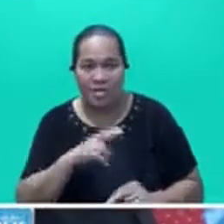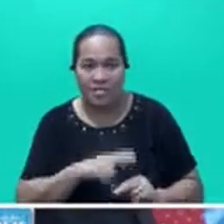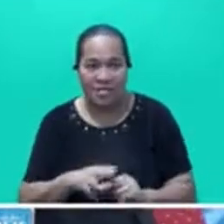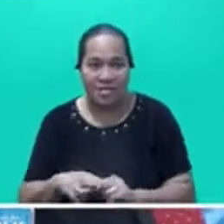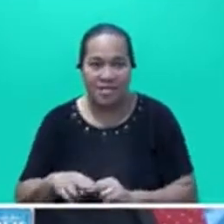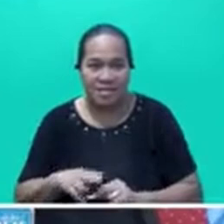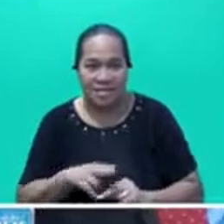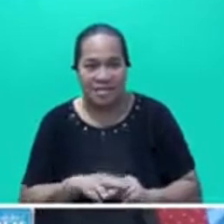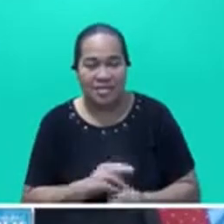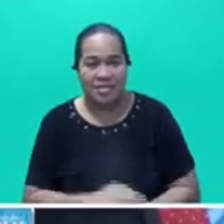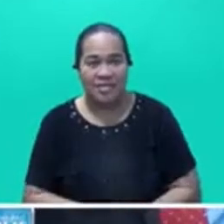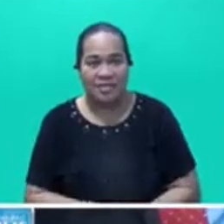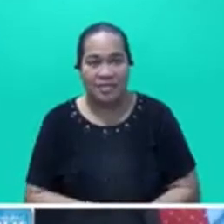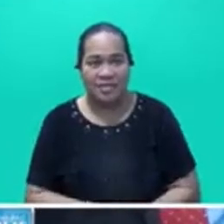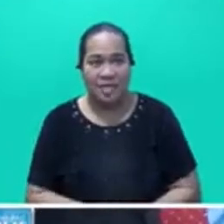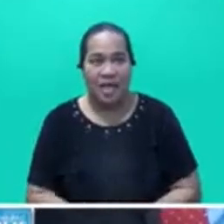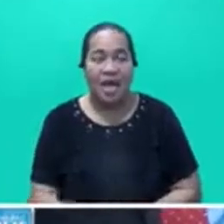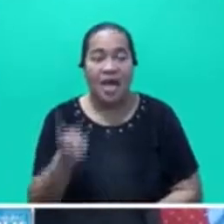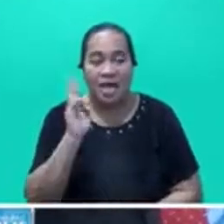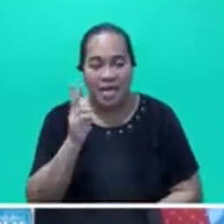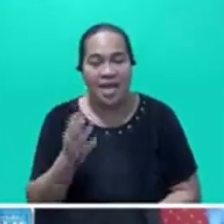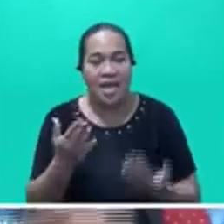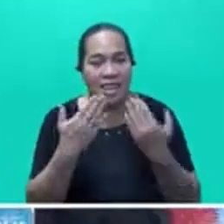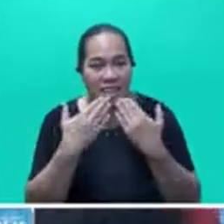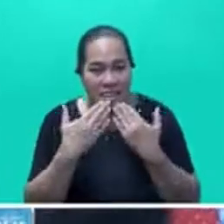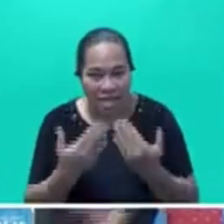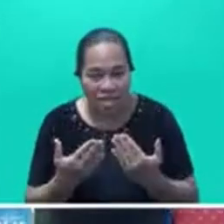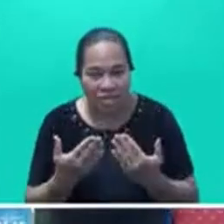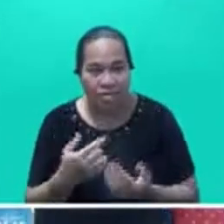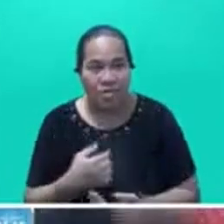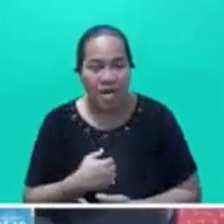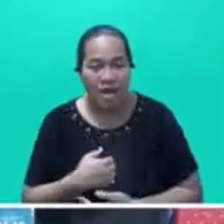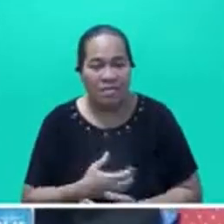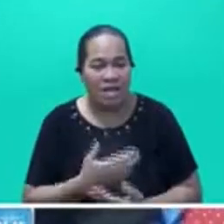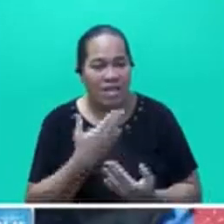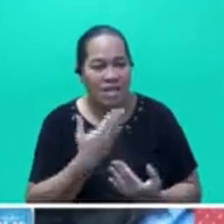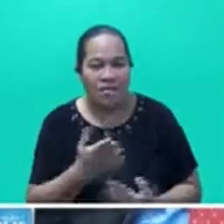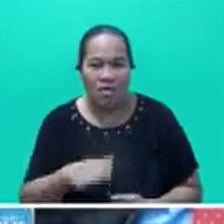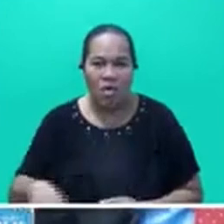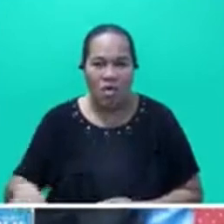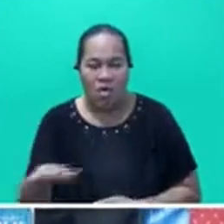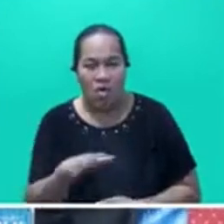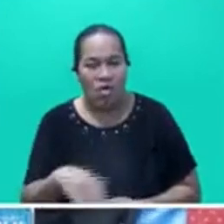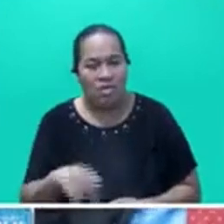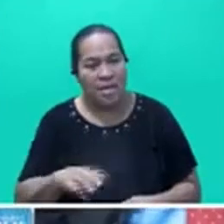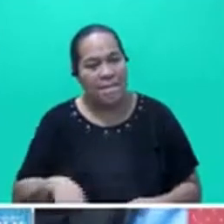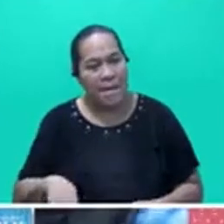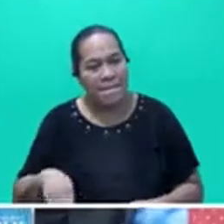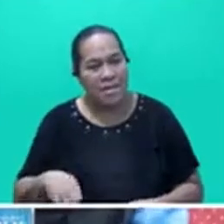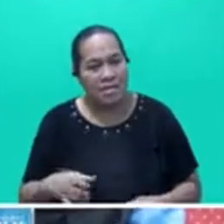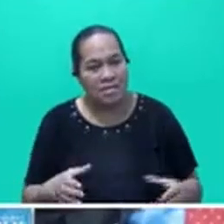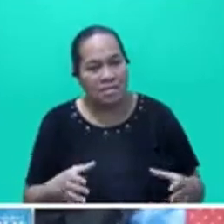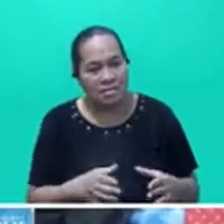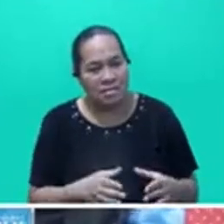respect, Mr. Speaker, sir. Once again, thank you, and I'm indeed thankful to all the honorable members,